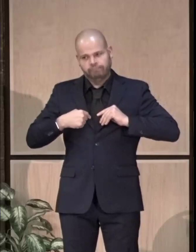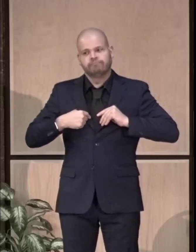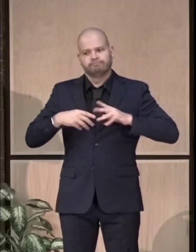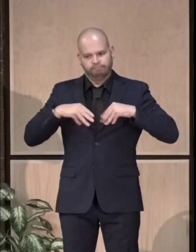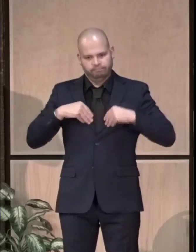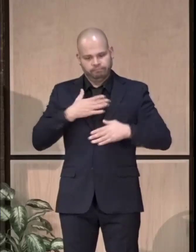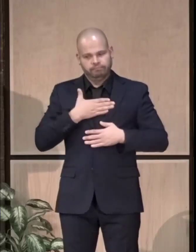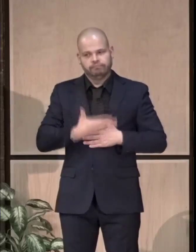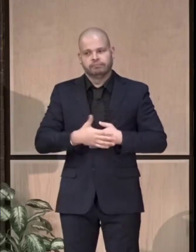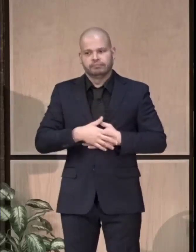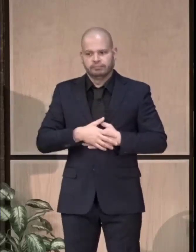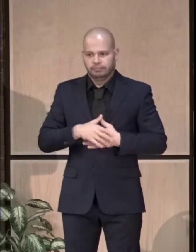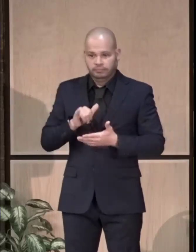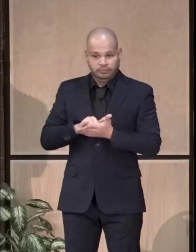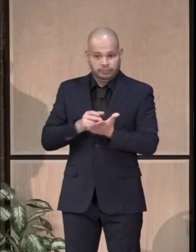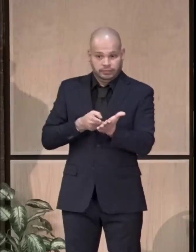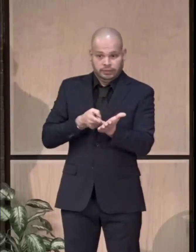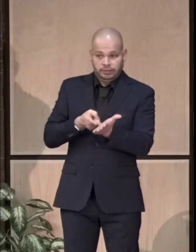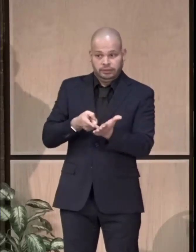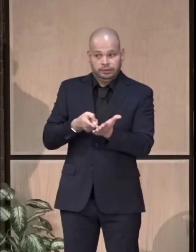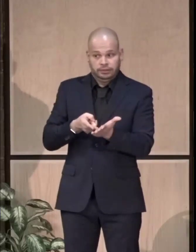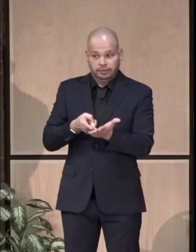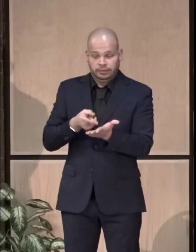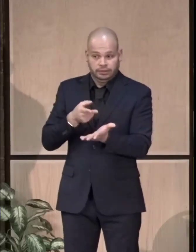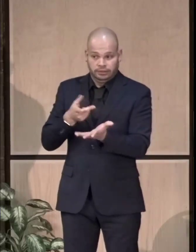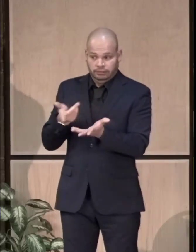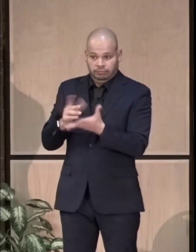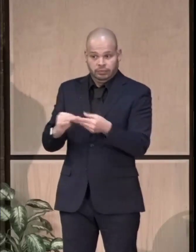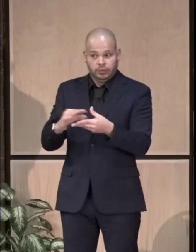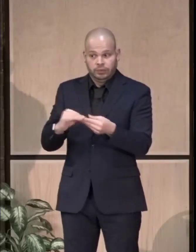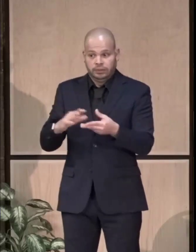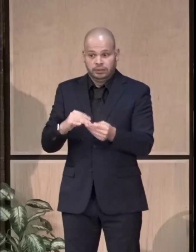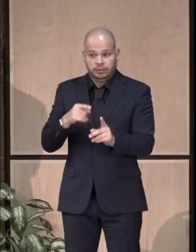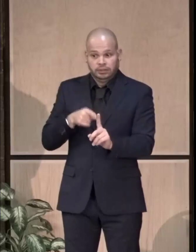is expressed his concern for Sergeant Card.